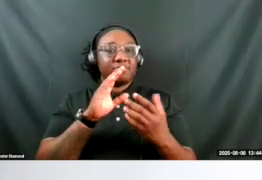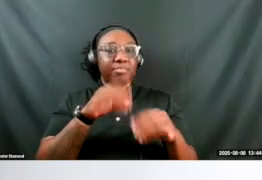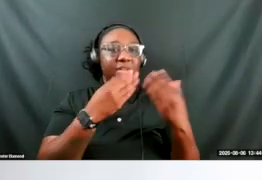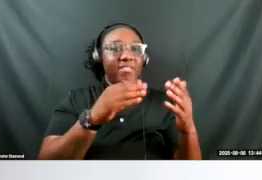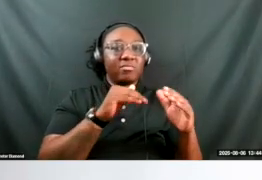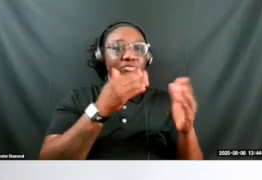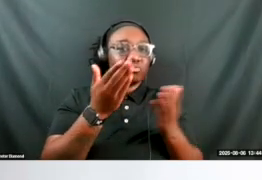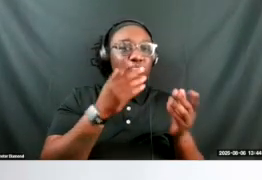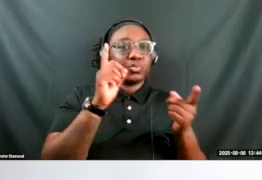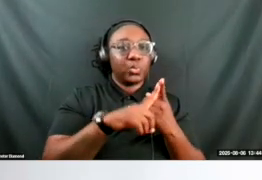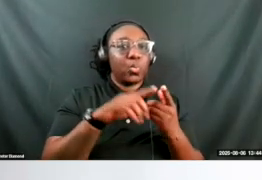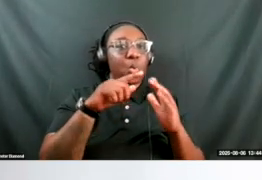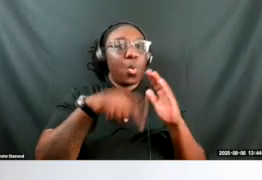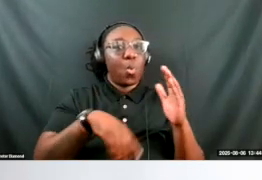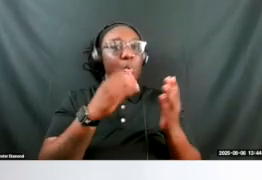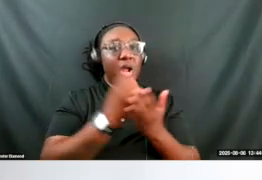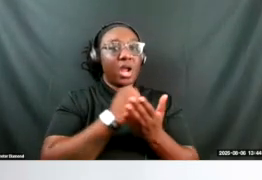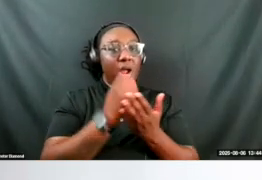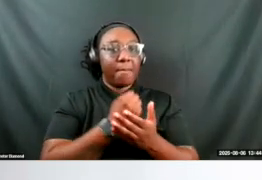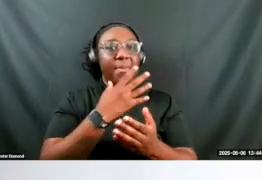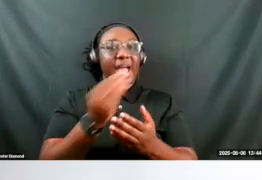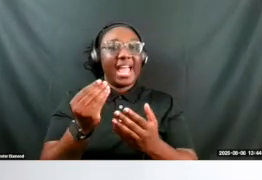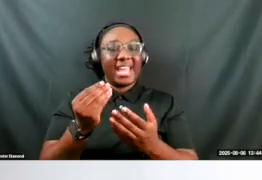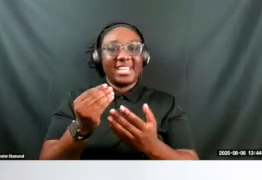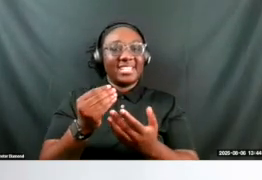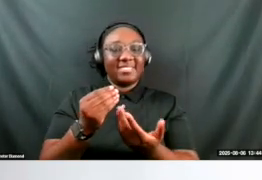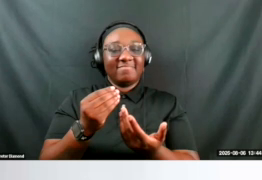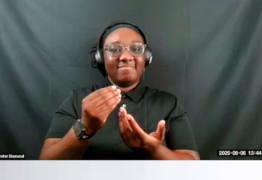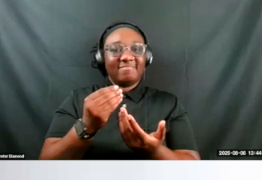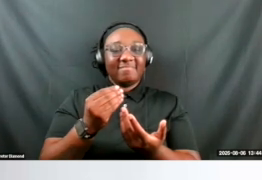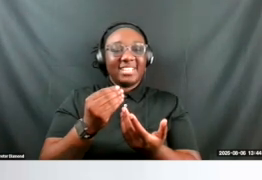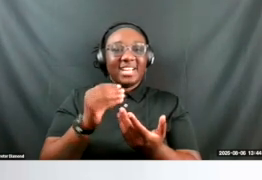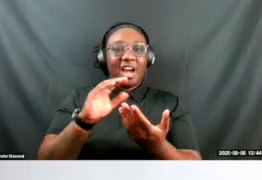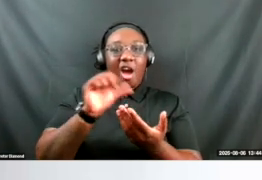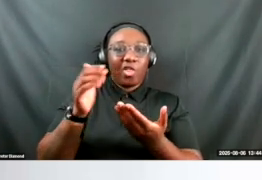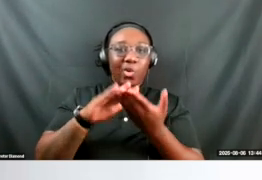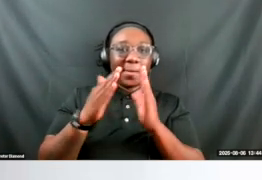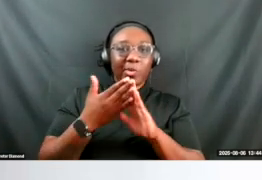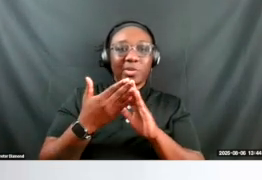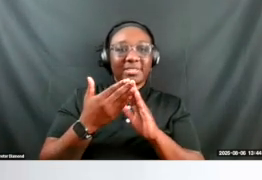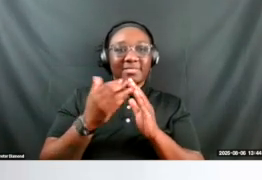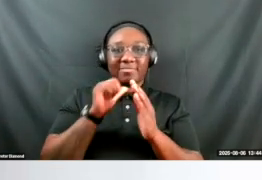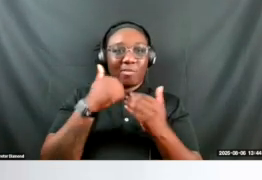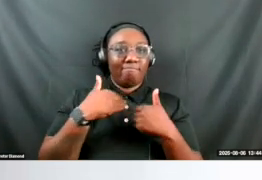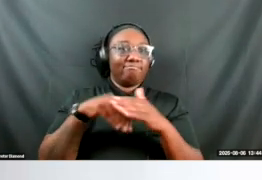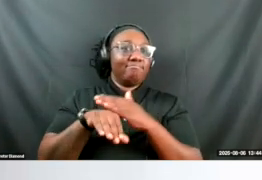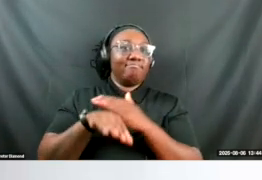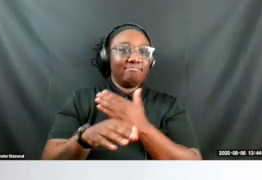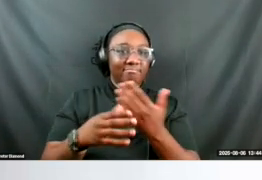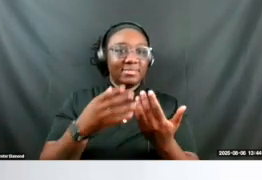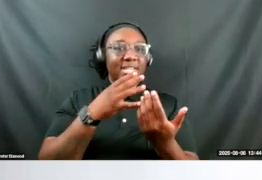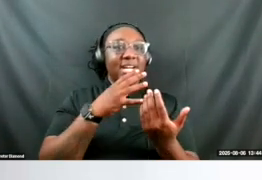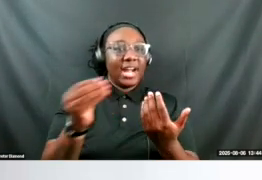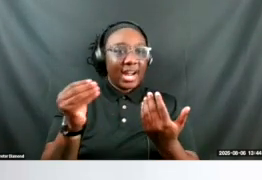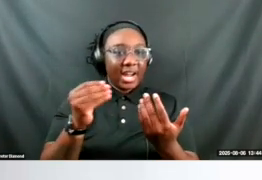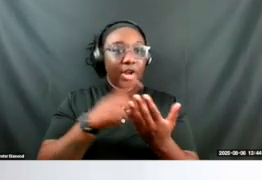surveys. Through these discussions, CARB would like to take this opportunity to provide public input on other metrics that should